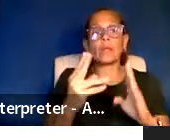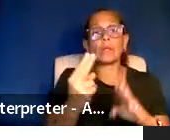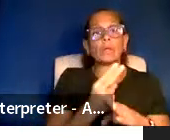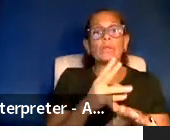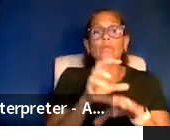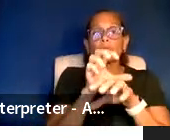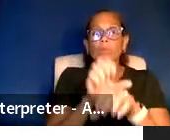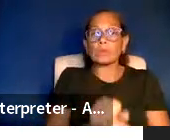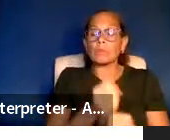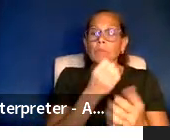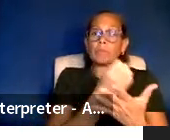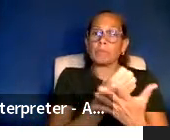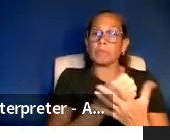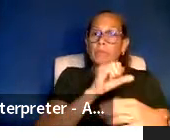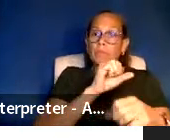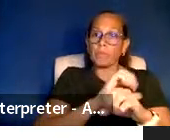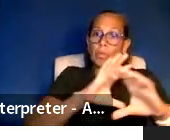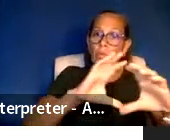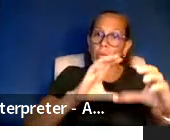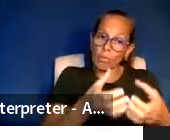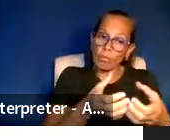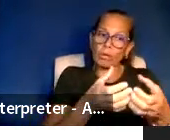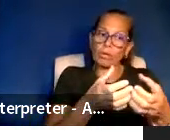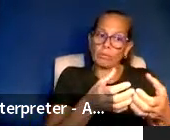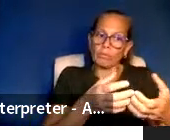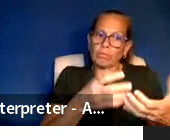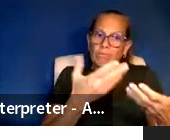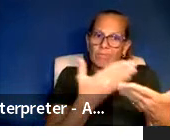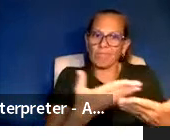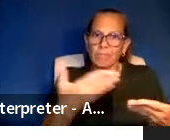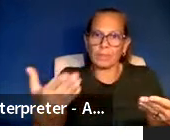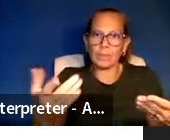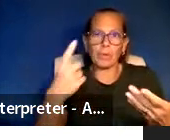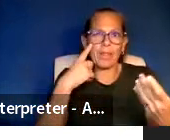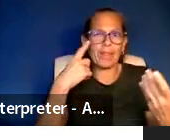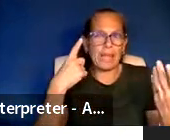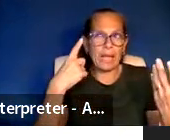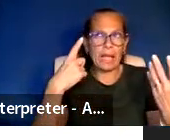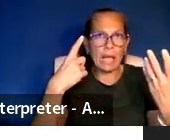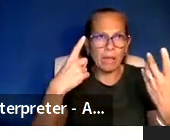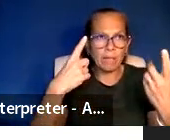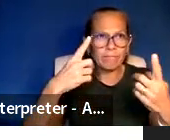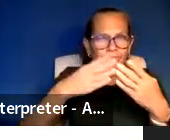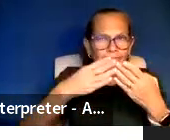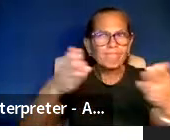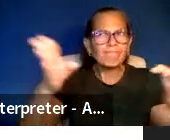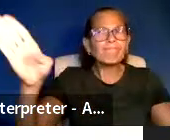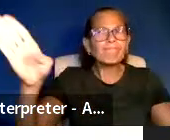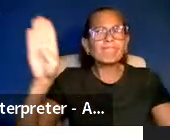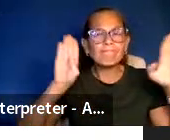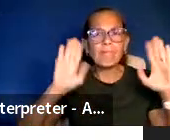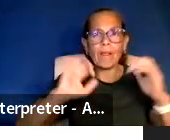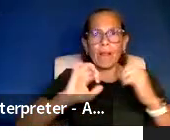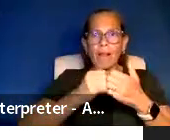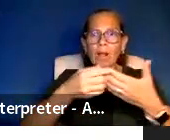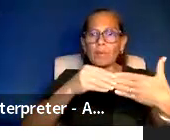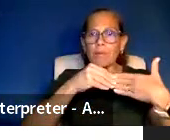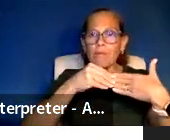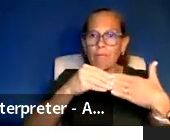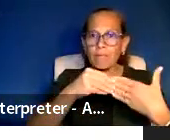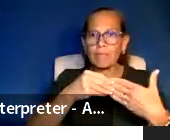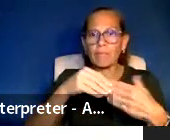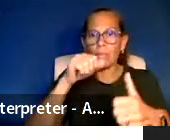traditional economic and workforce development tools, but also thinking outside the box and being flexible in a fast-changing post-COVID